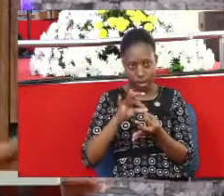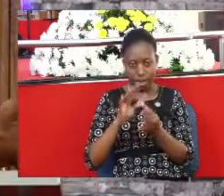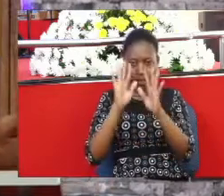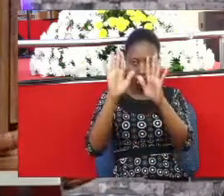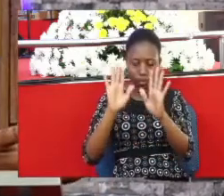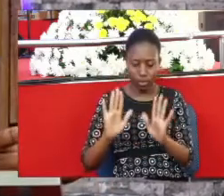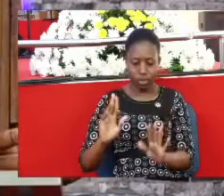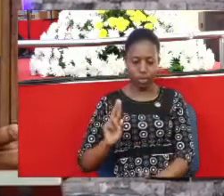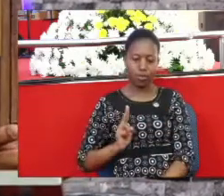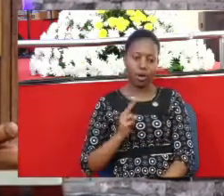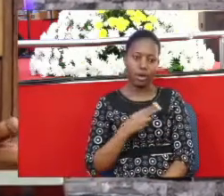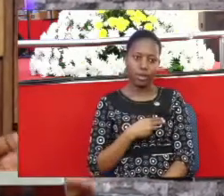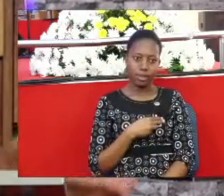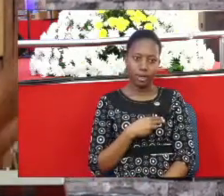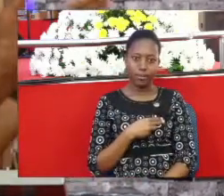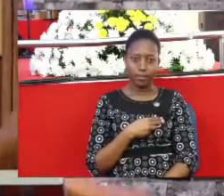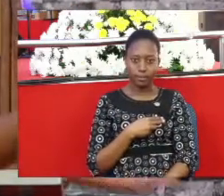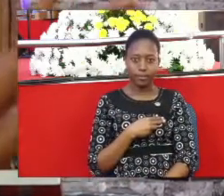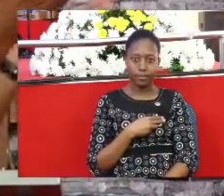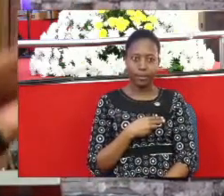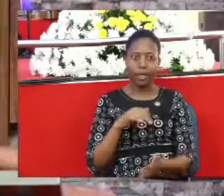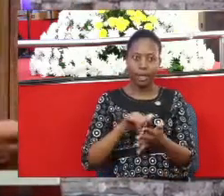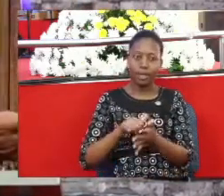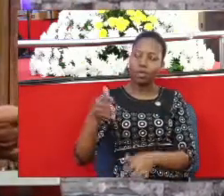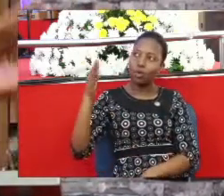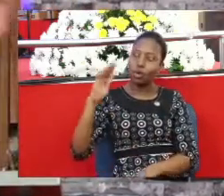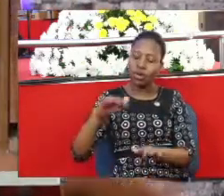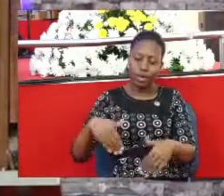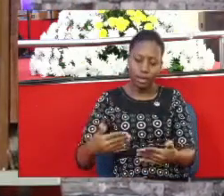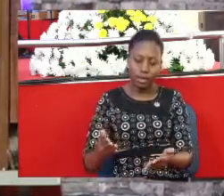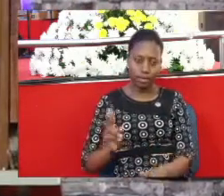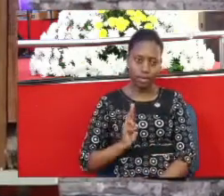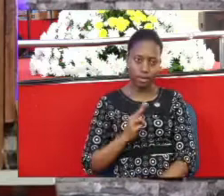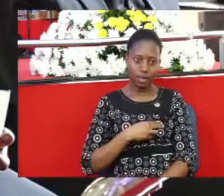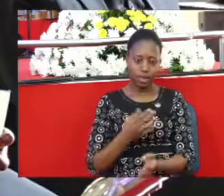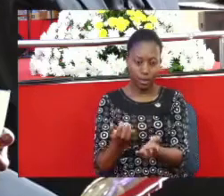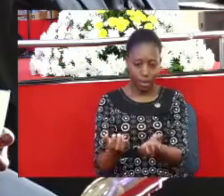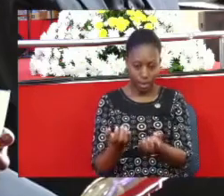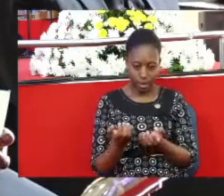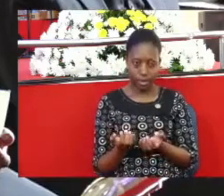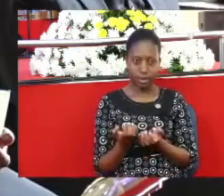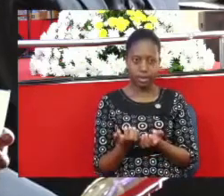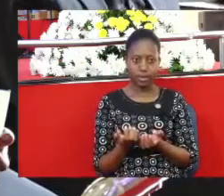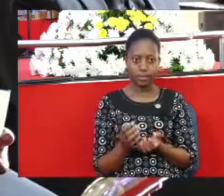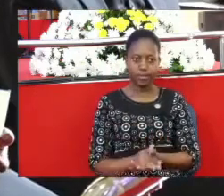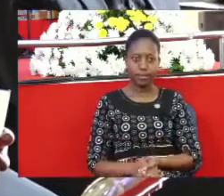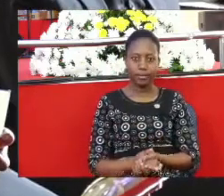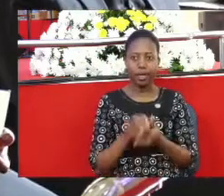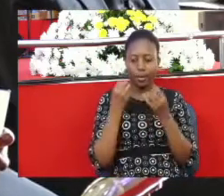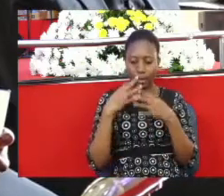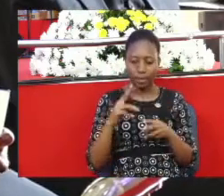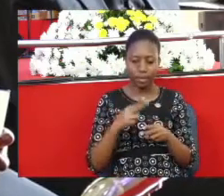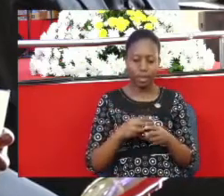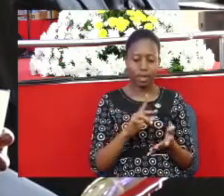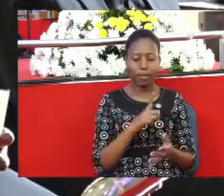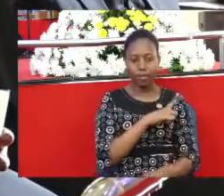faith that God will supply my needs, but I have to be in a position to receive it. Blessed be the name of the Lord. I have to be in a